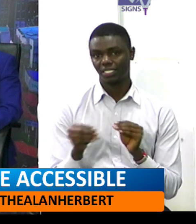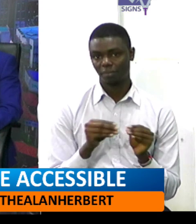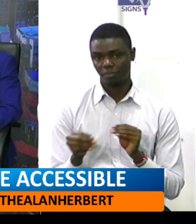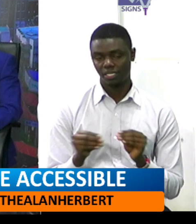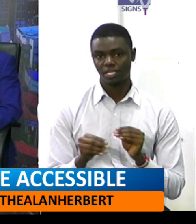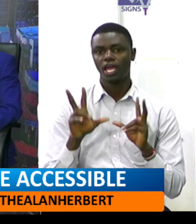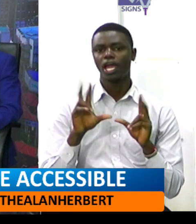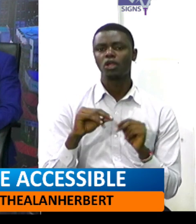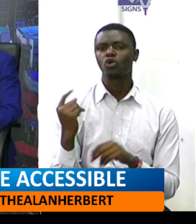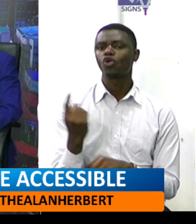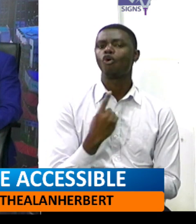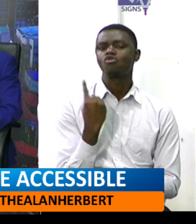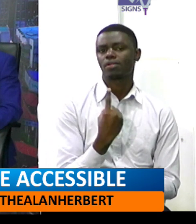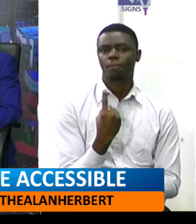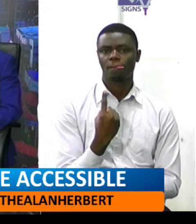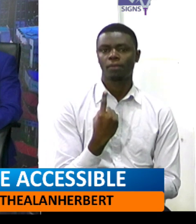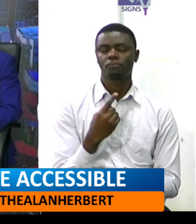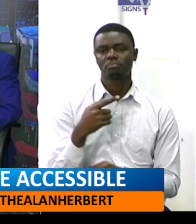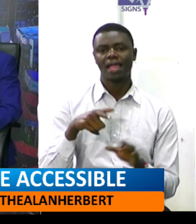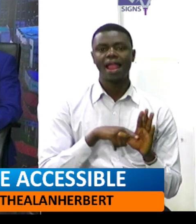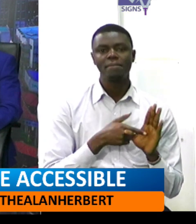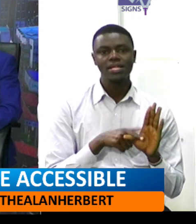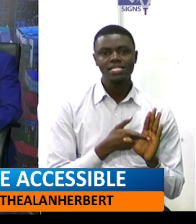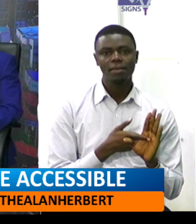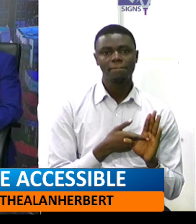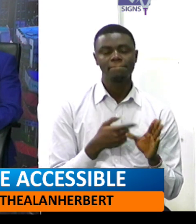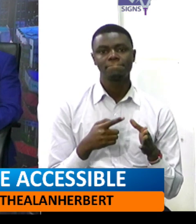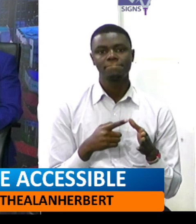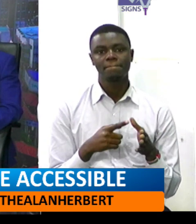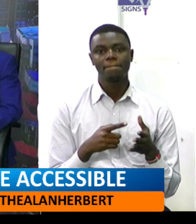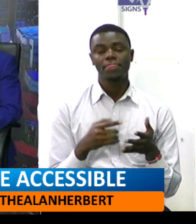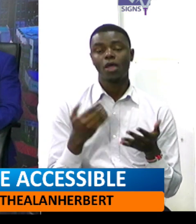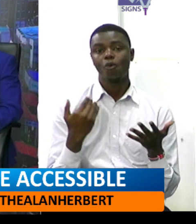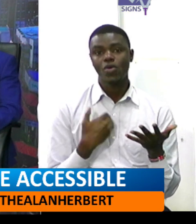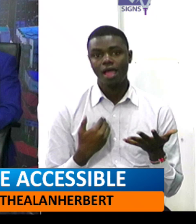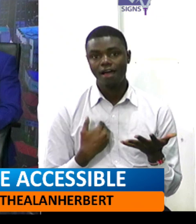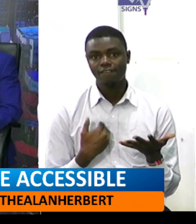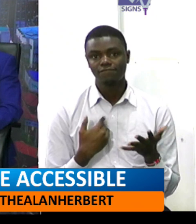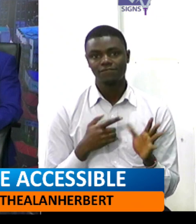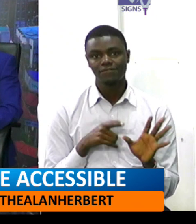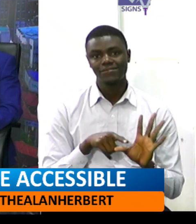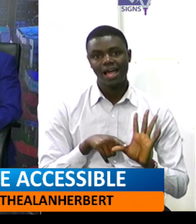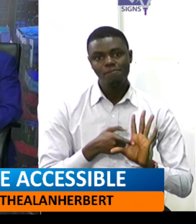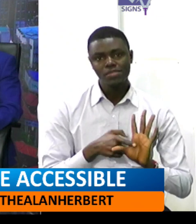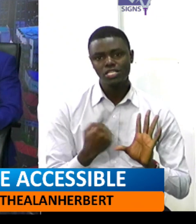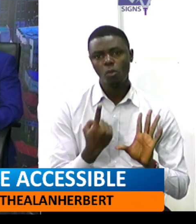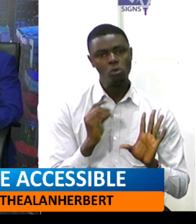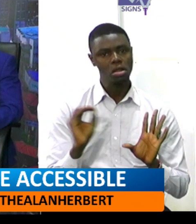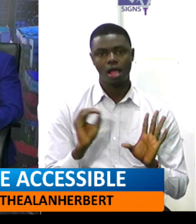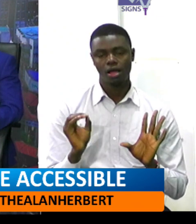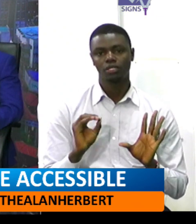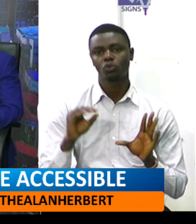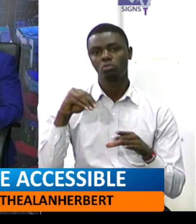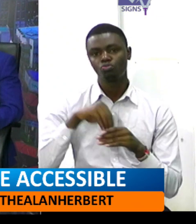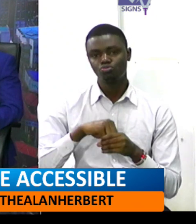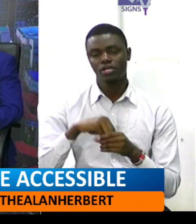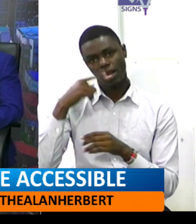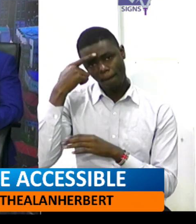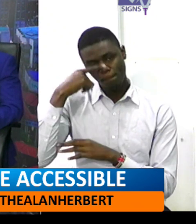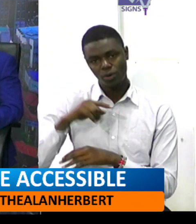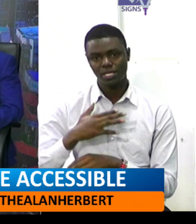by the way, not just albinism. We have had within our